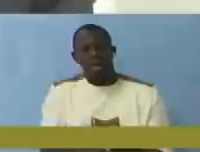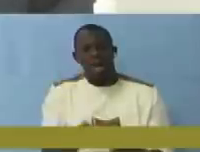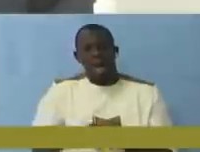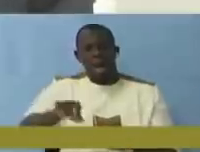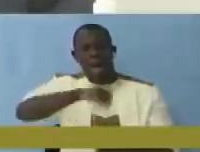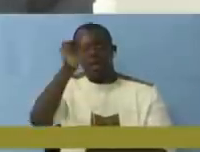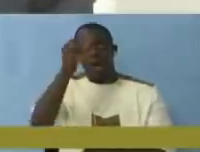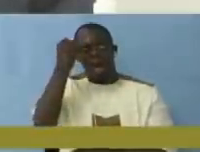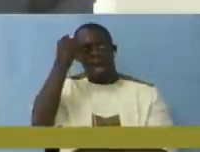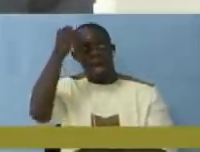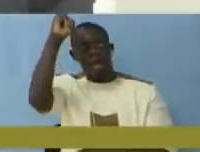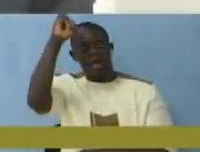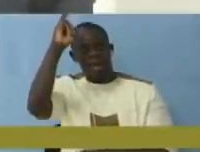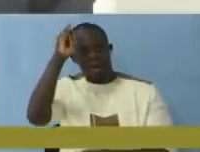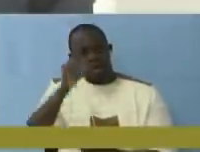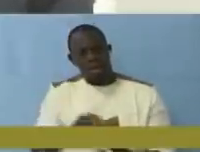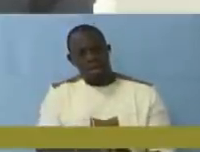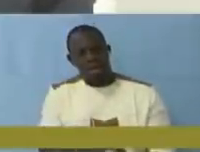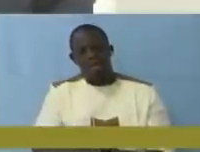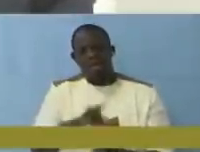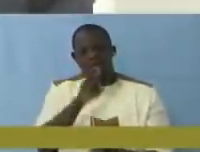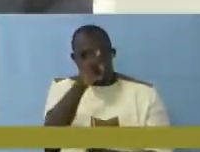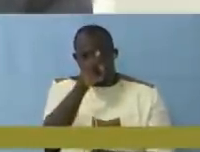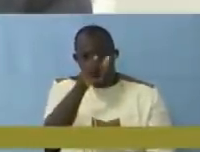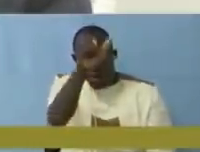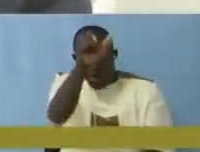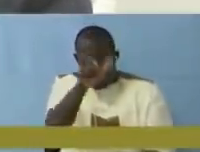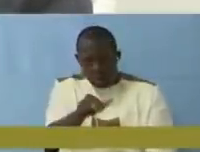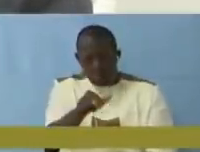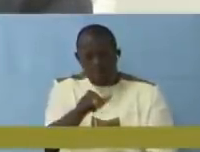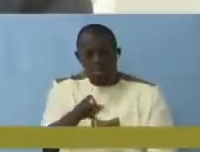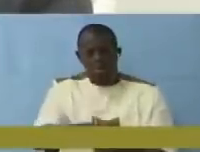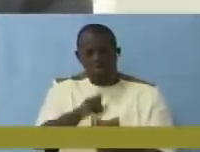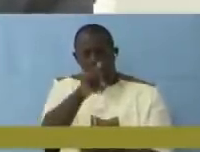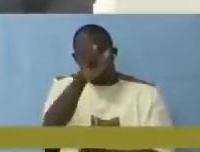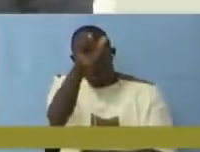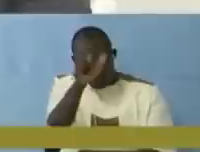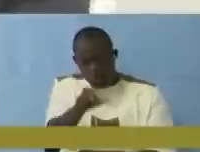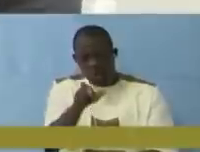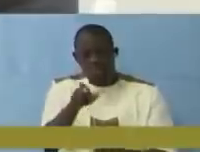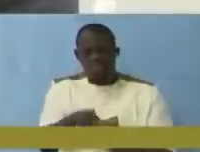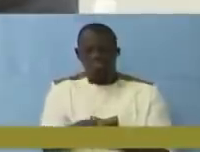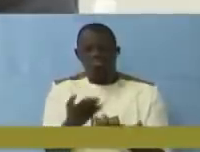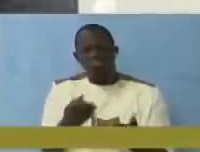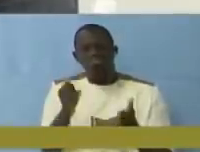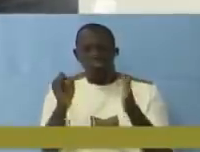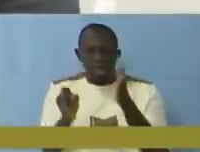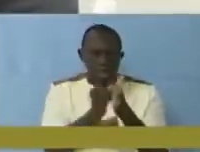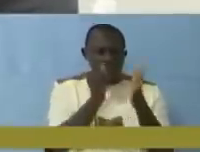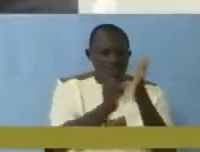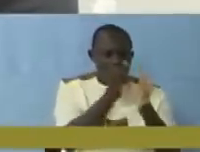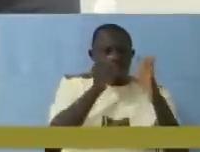and suggest that you were the person at investigations department at the